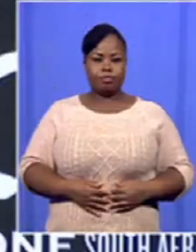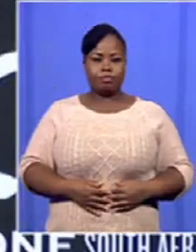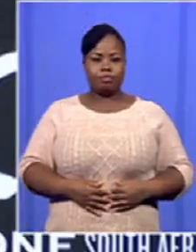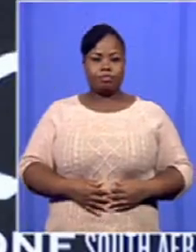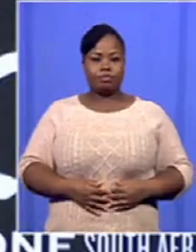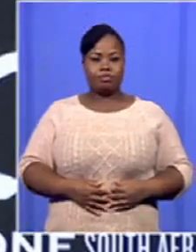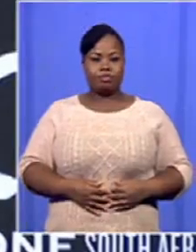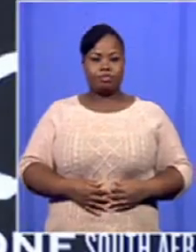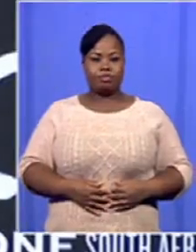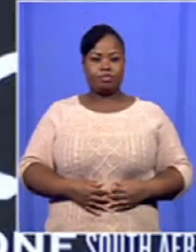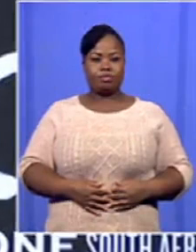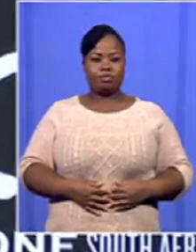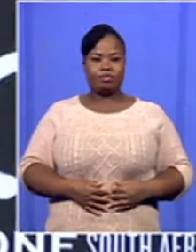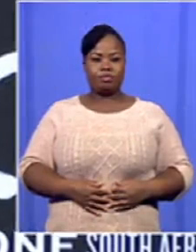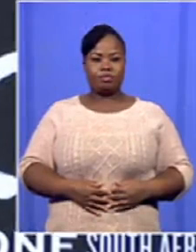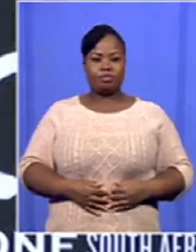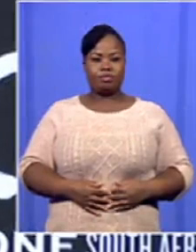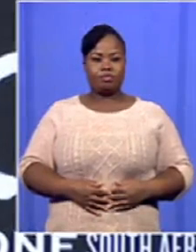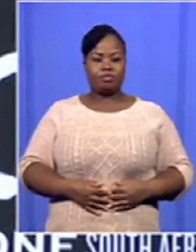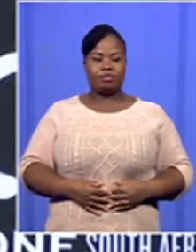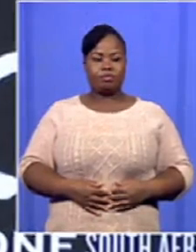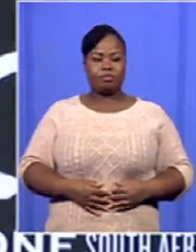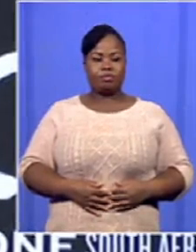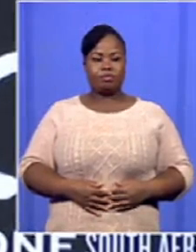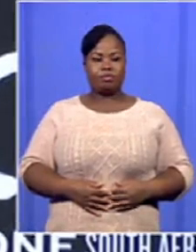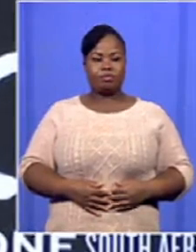The ANC of Oliver Tambo and so many other people.